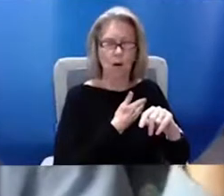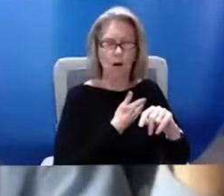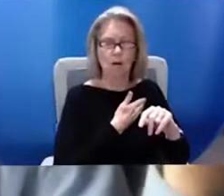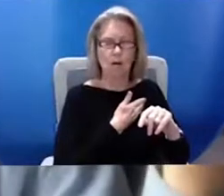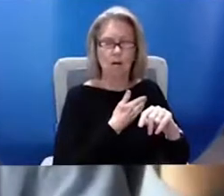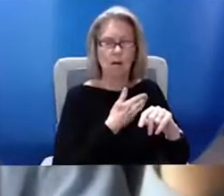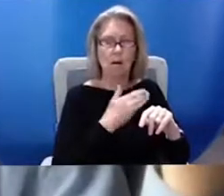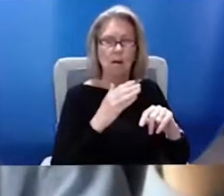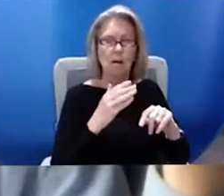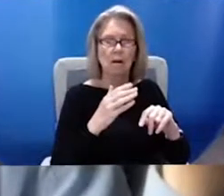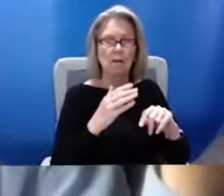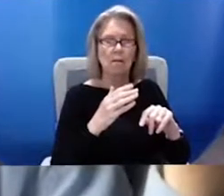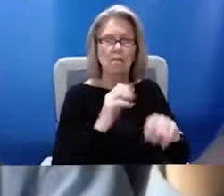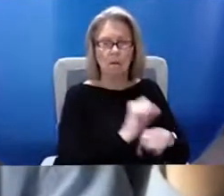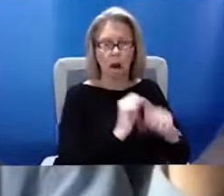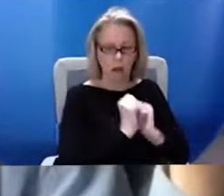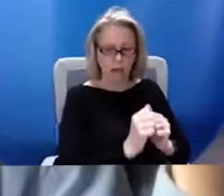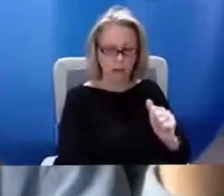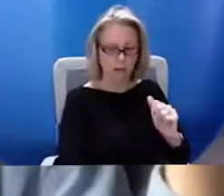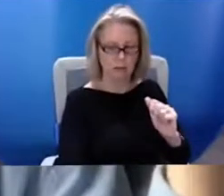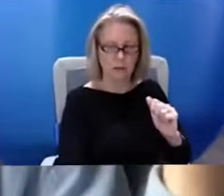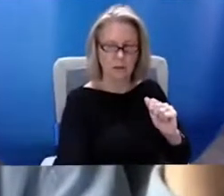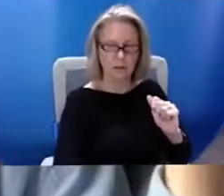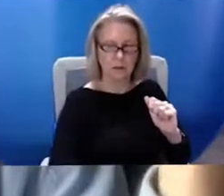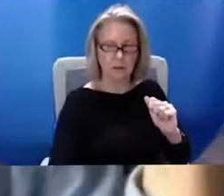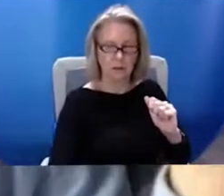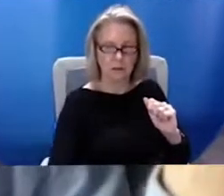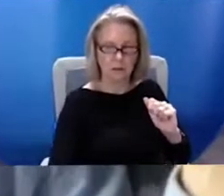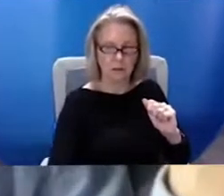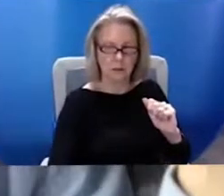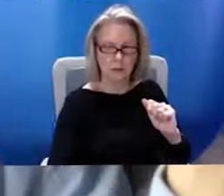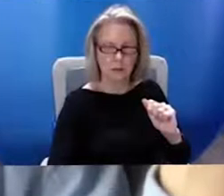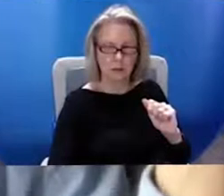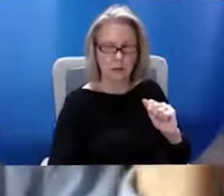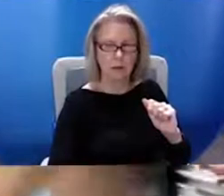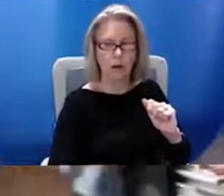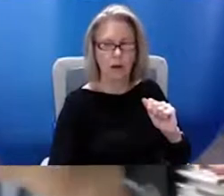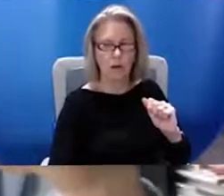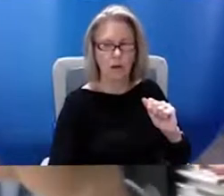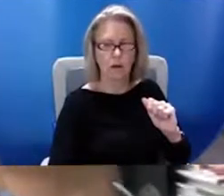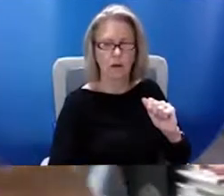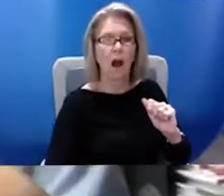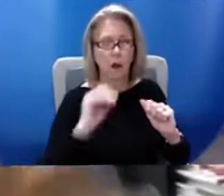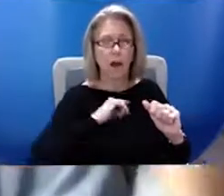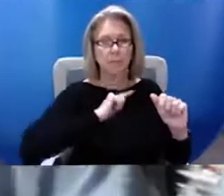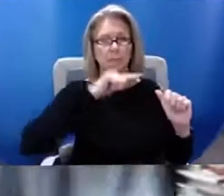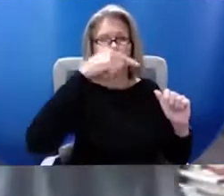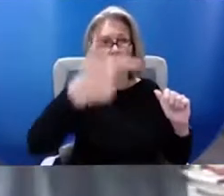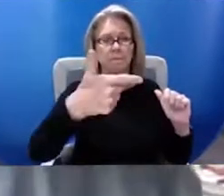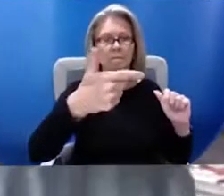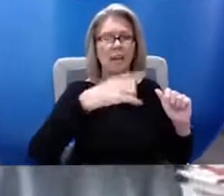one of our faculty and colleagues, he's 83 now, and we have